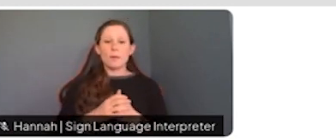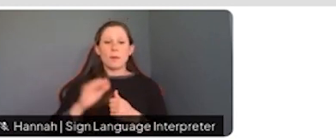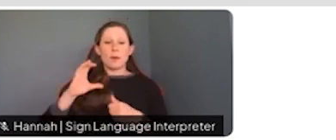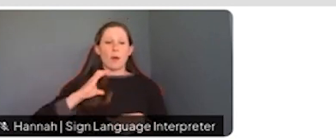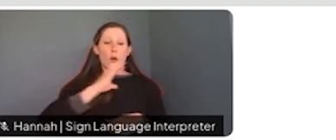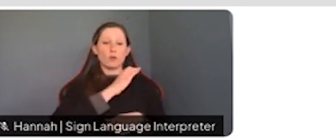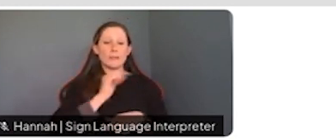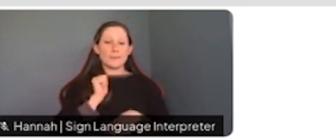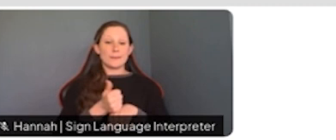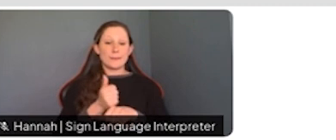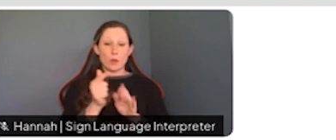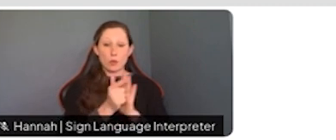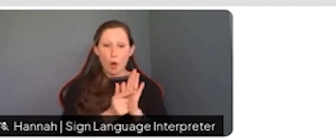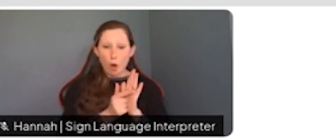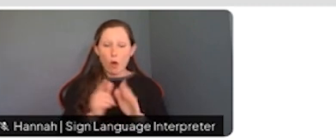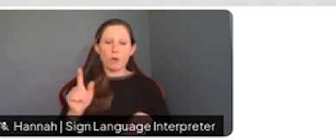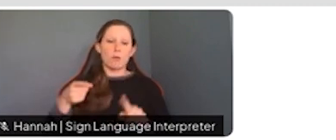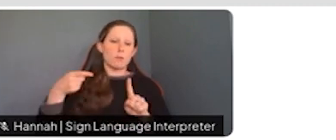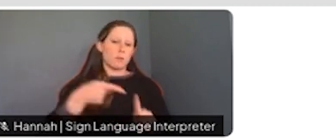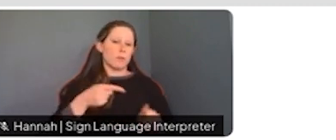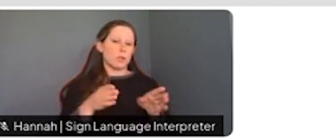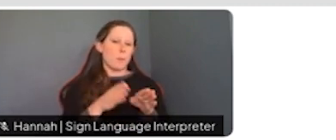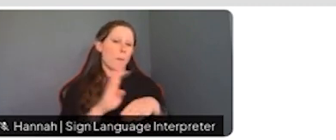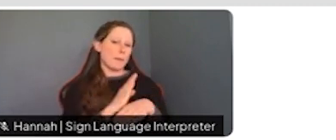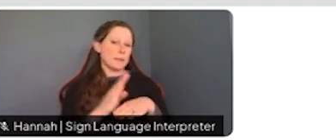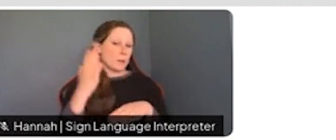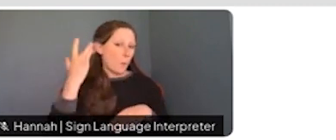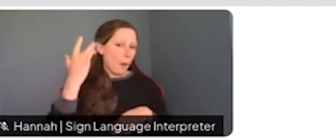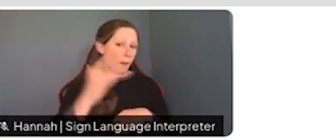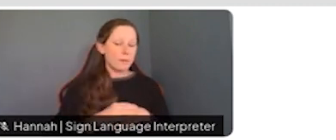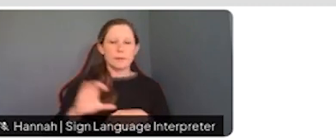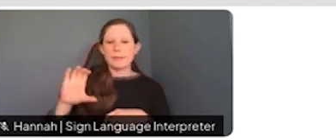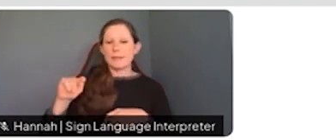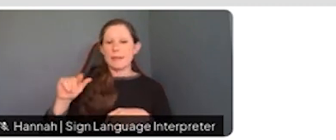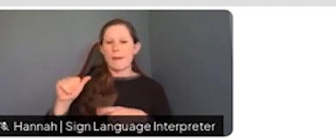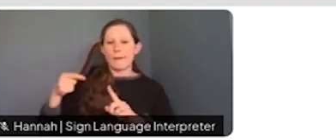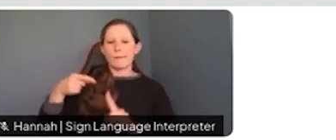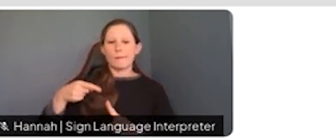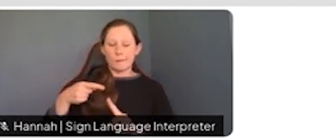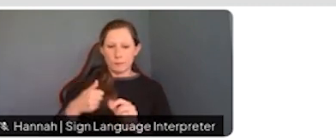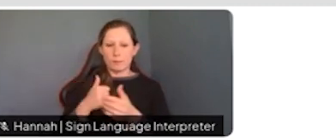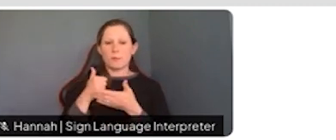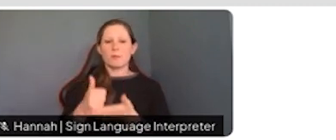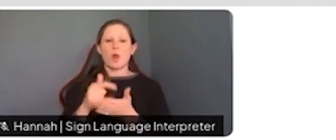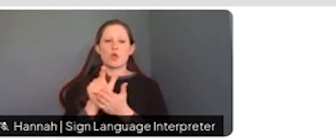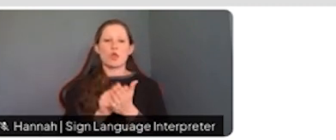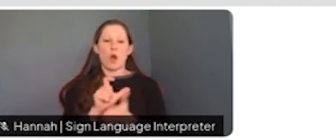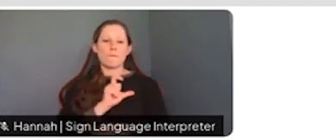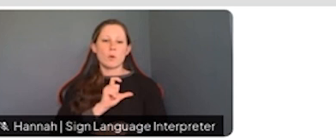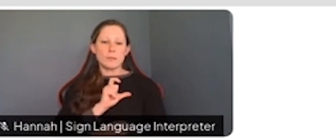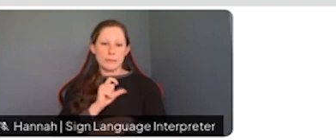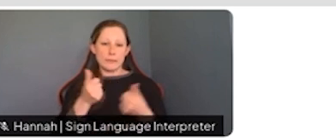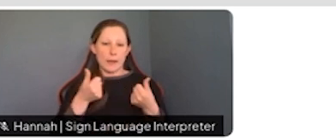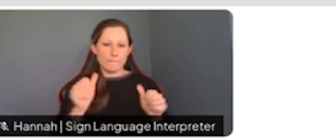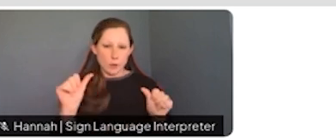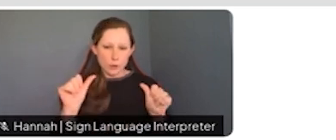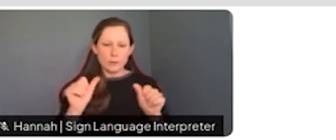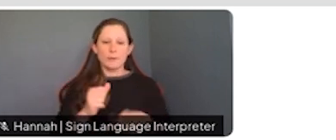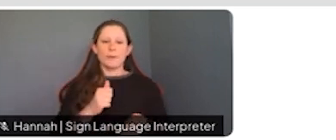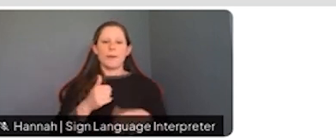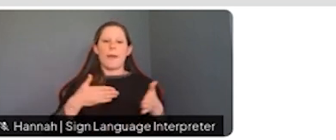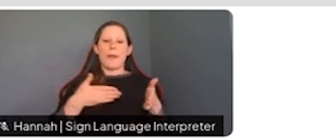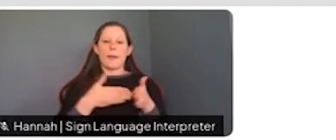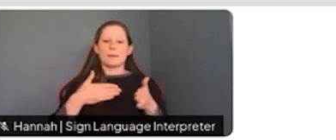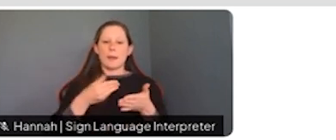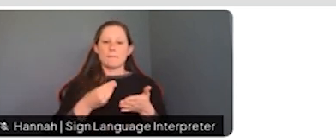law? Why are they targeting small businesses? Well, the intent of CTA is to aid in law enforcement's efforts in anti-money laundering